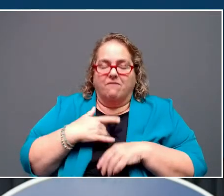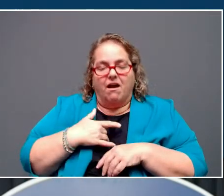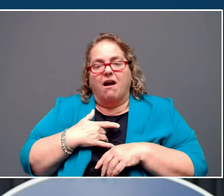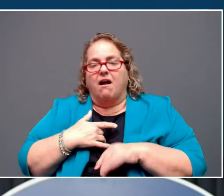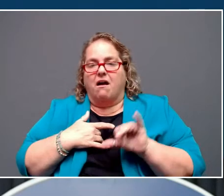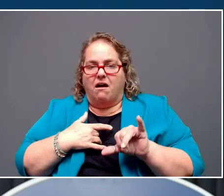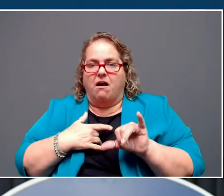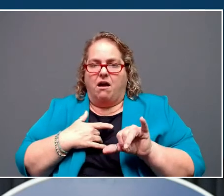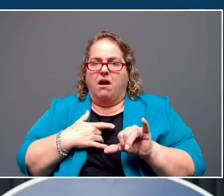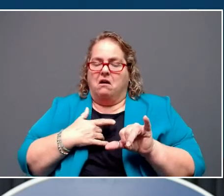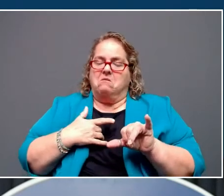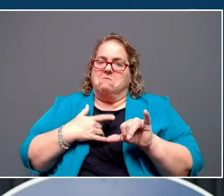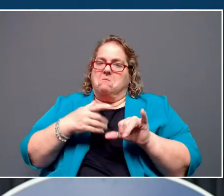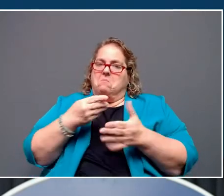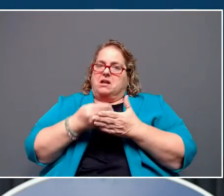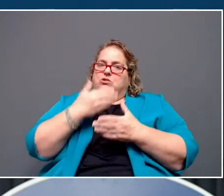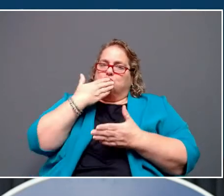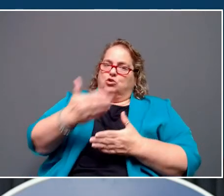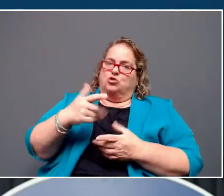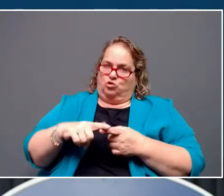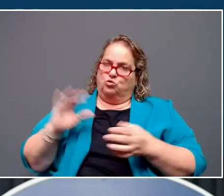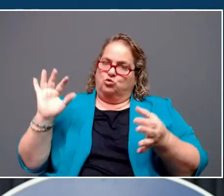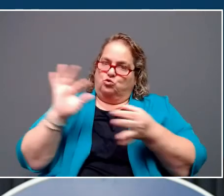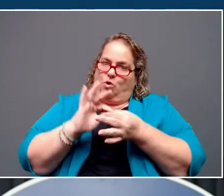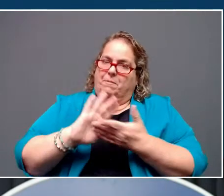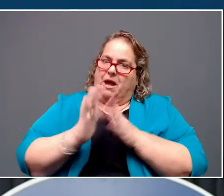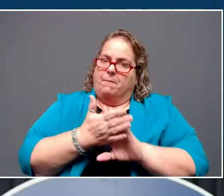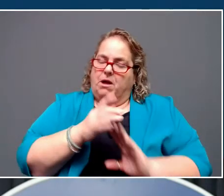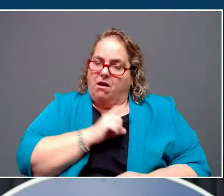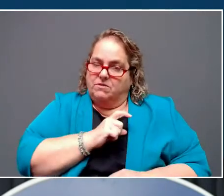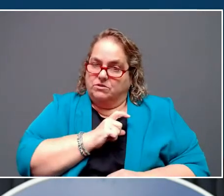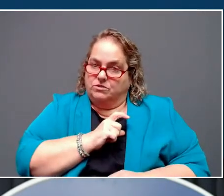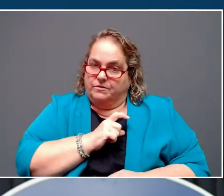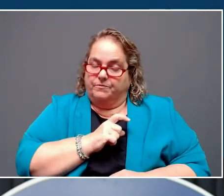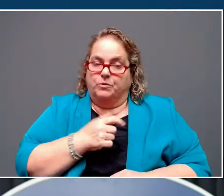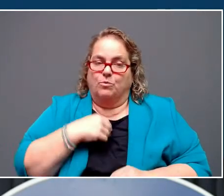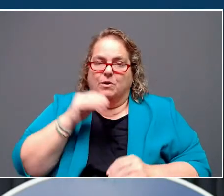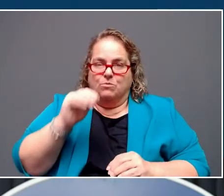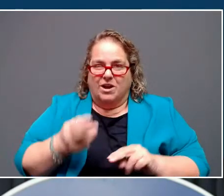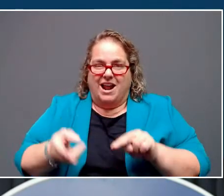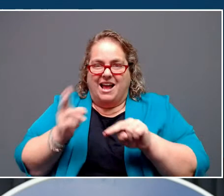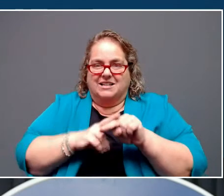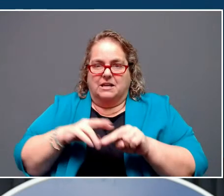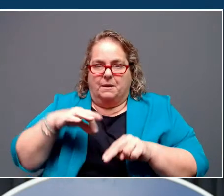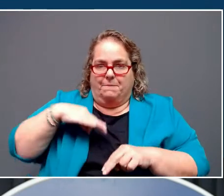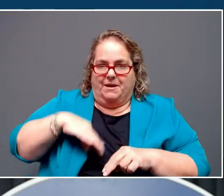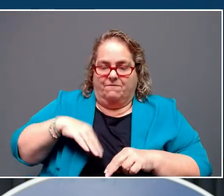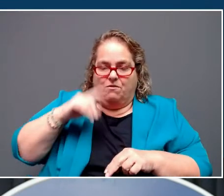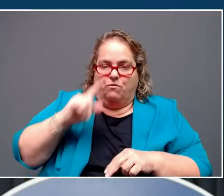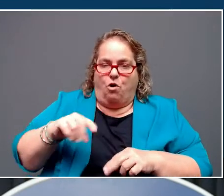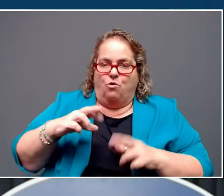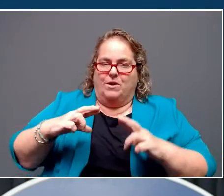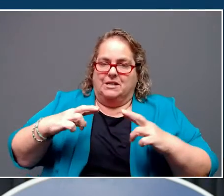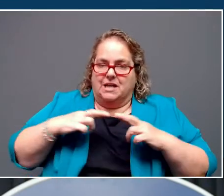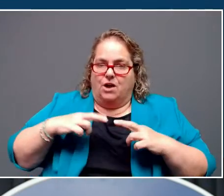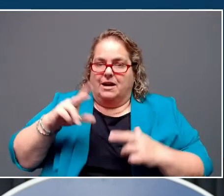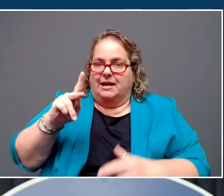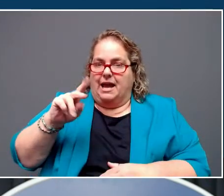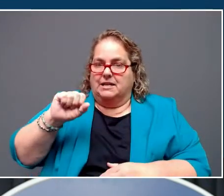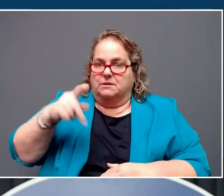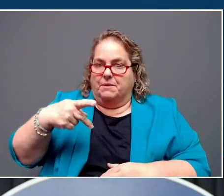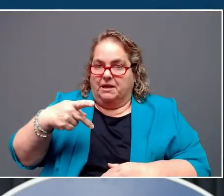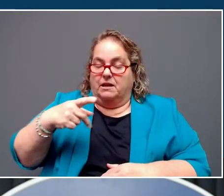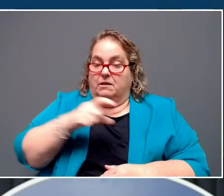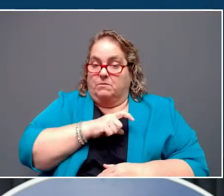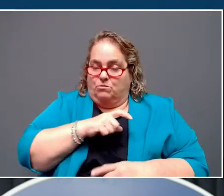in each and every community. We've put enhanced benefits in place for retired KSP troopers to continue their law